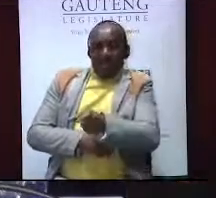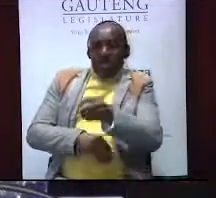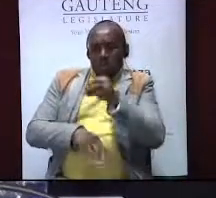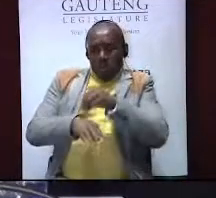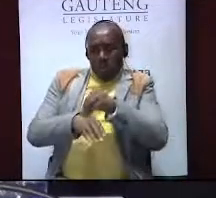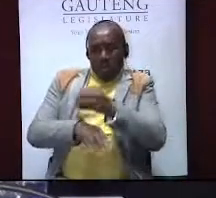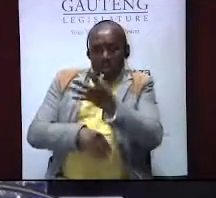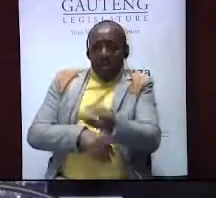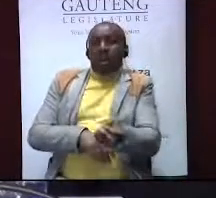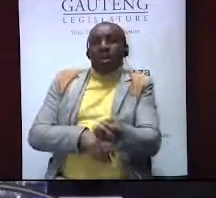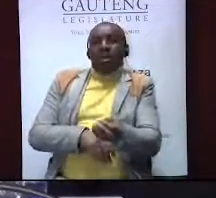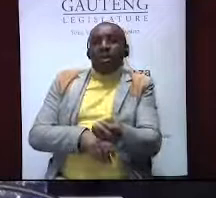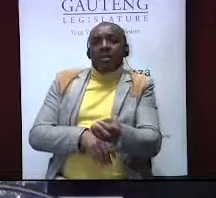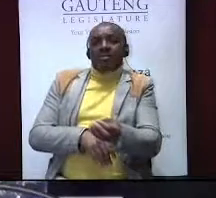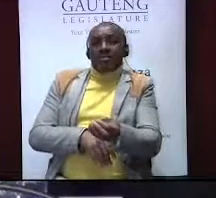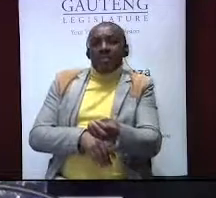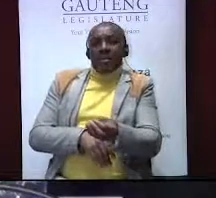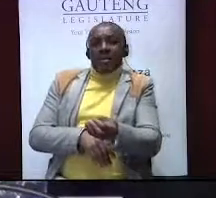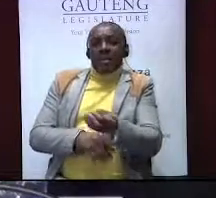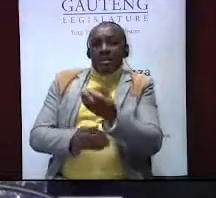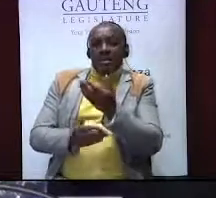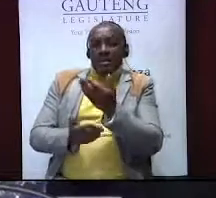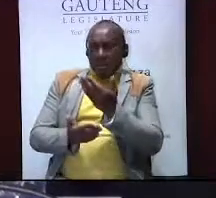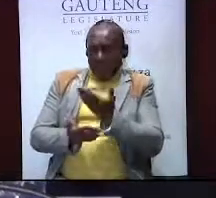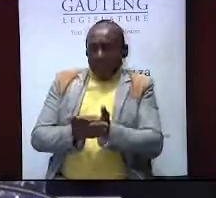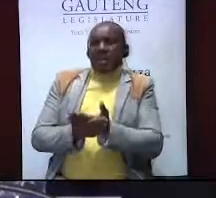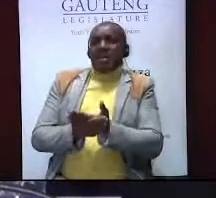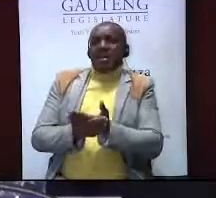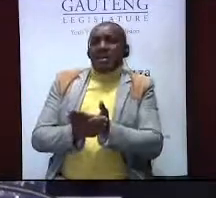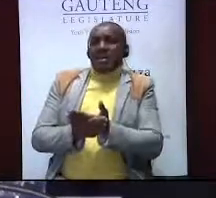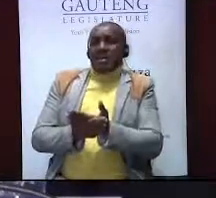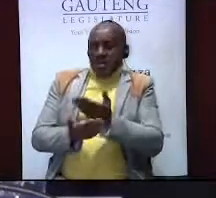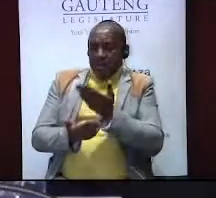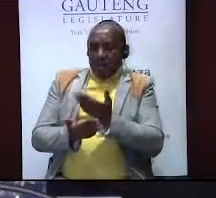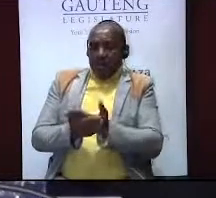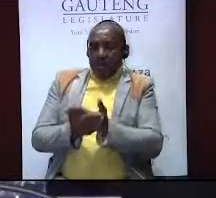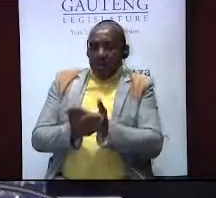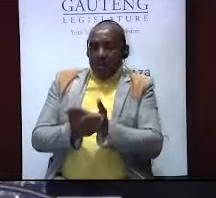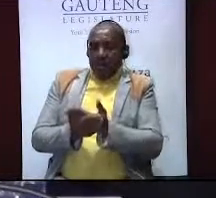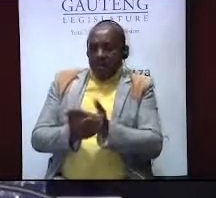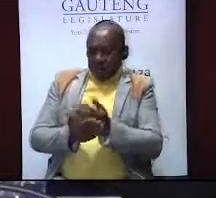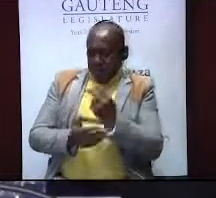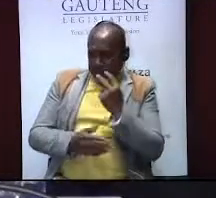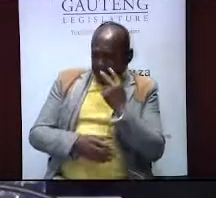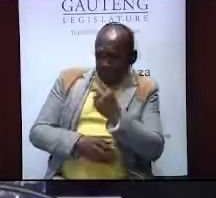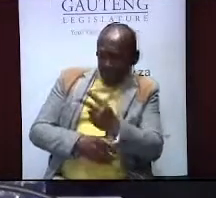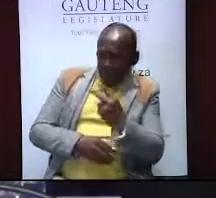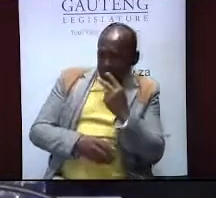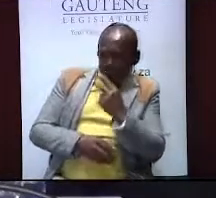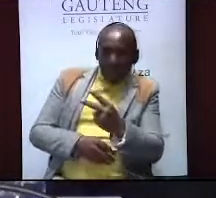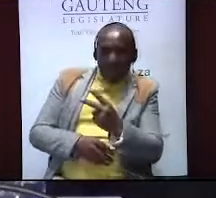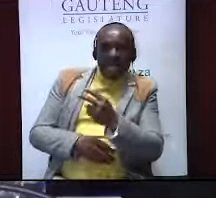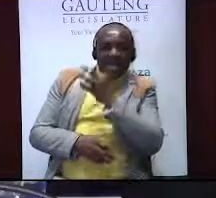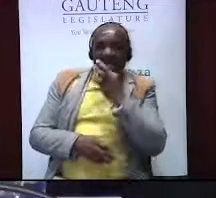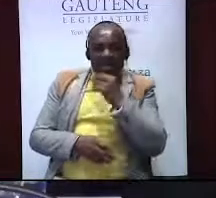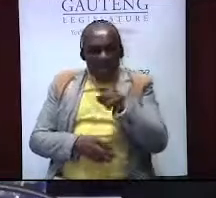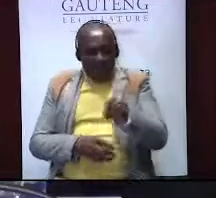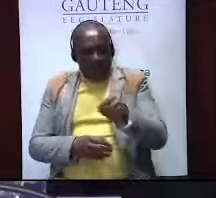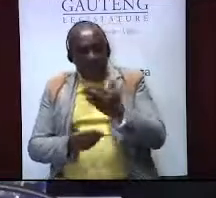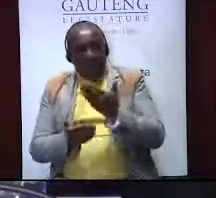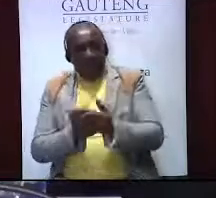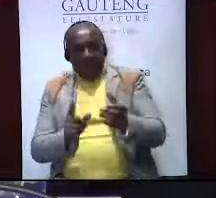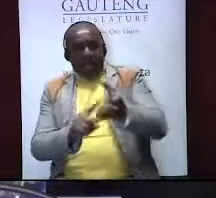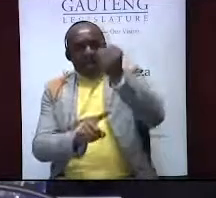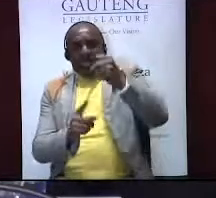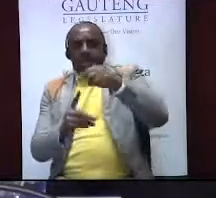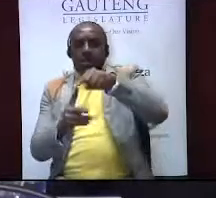problem. He's able to prescribe and say you can get